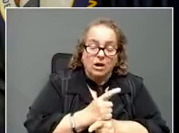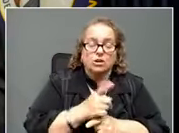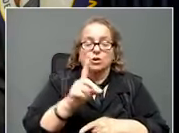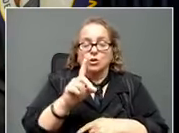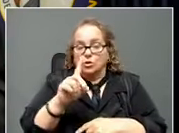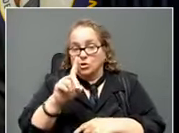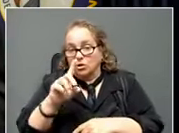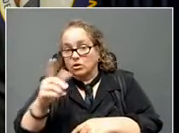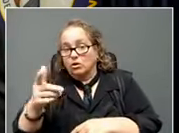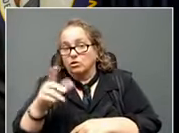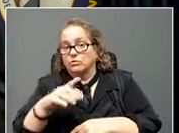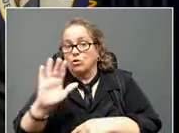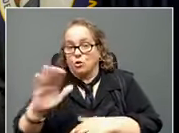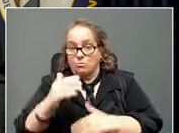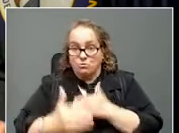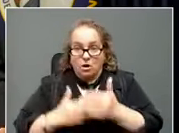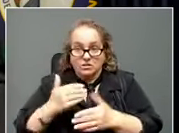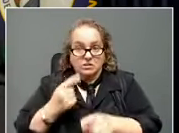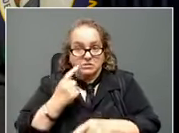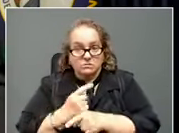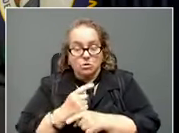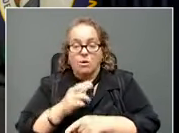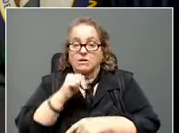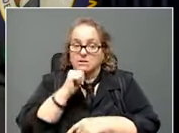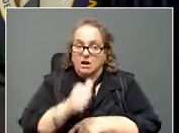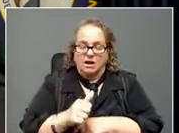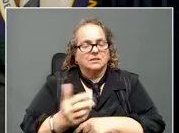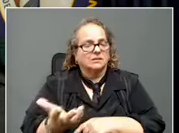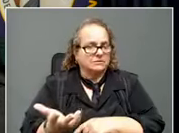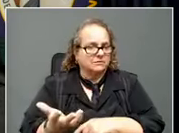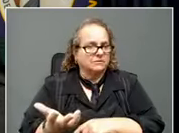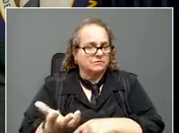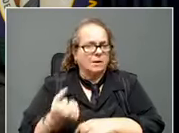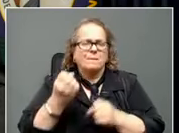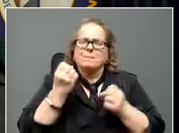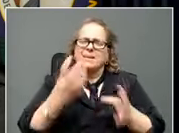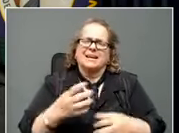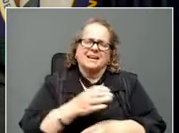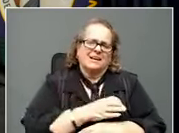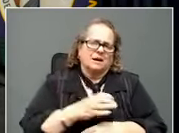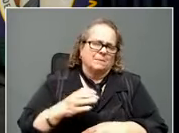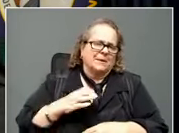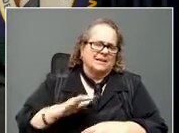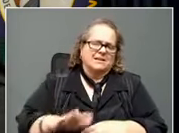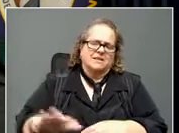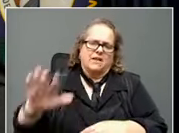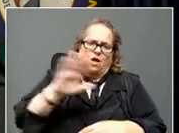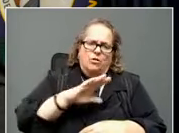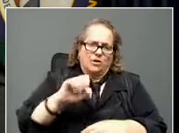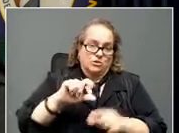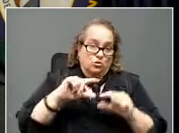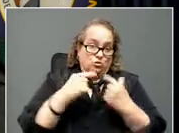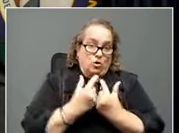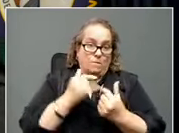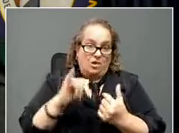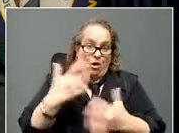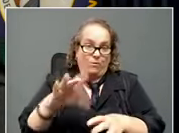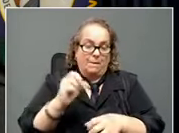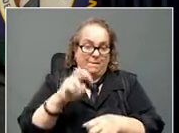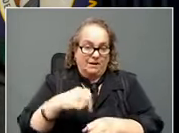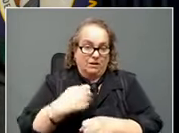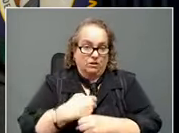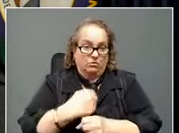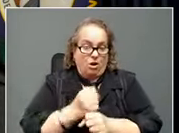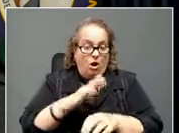was the case. There's lots of committees out there. There's certainly the group that's been created on the